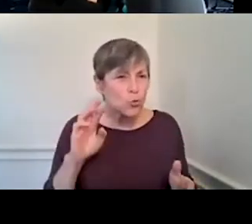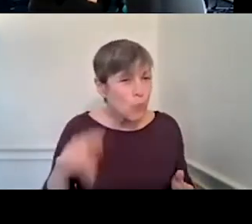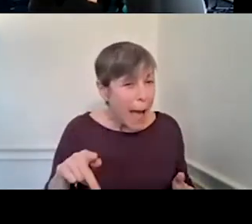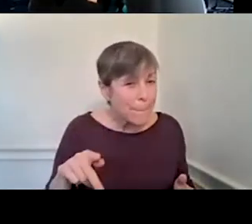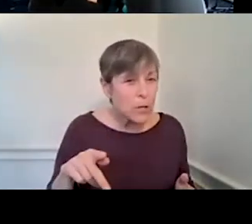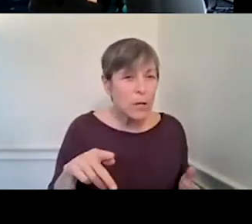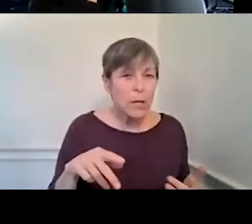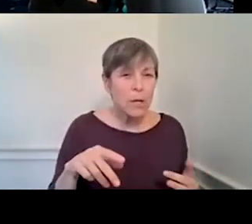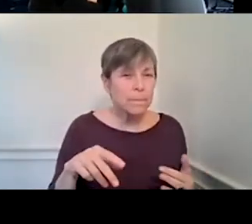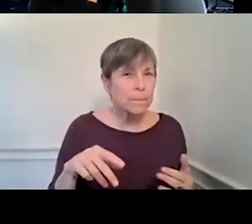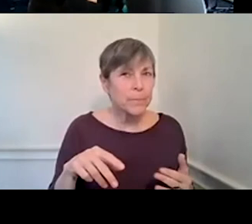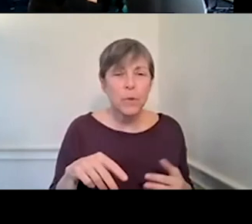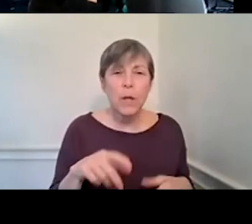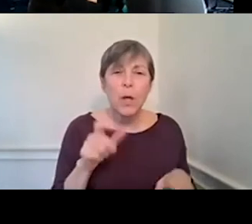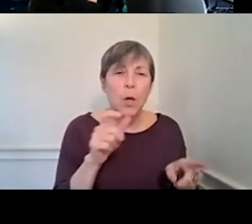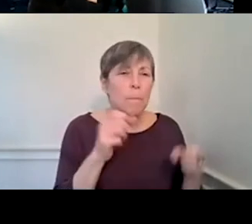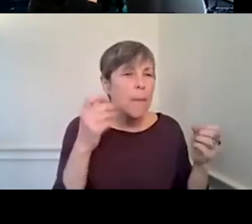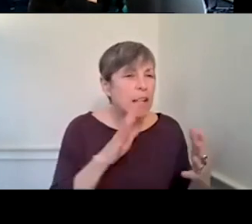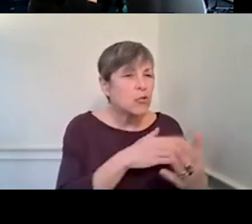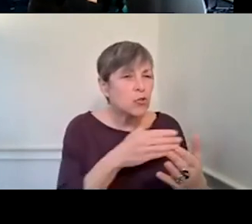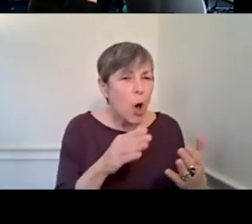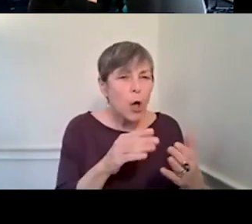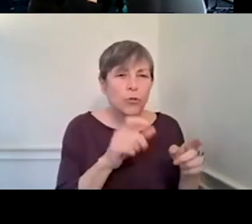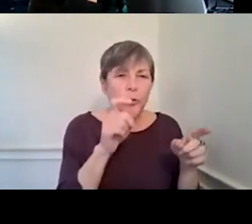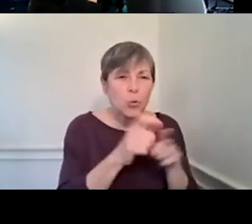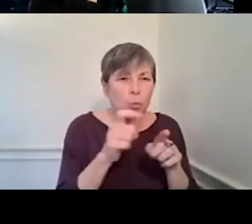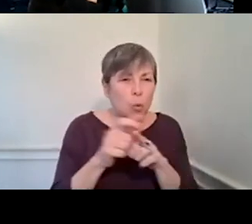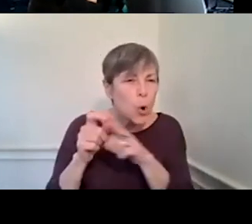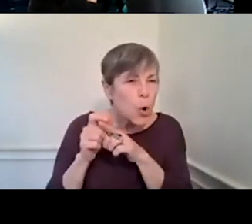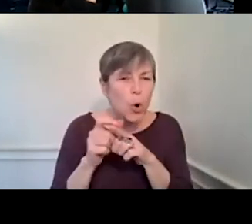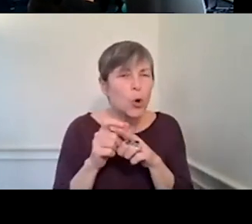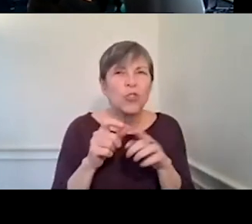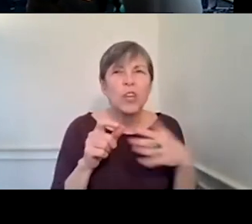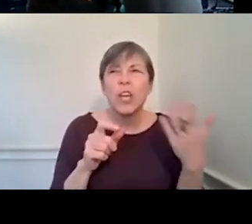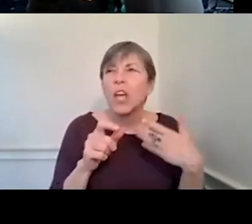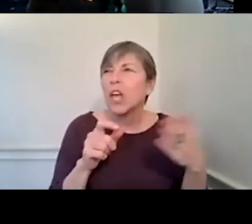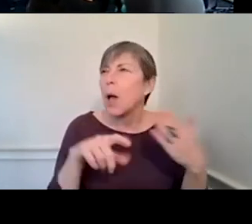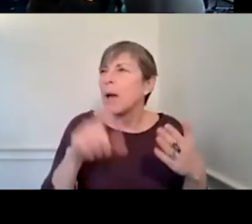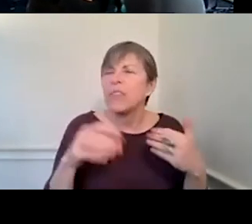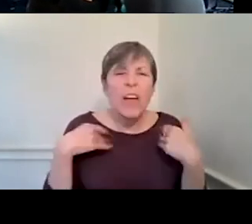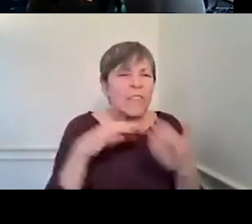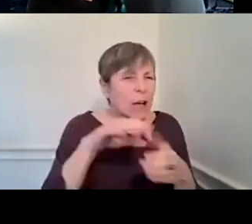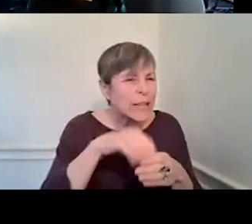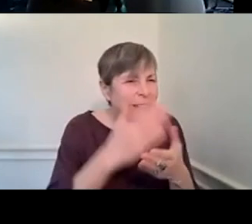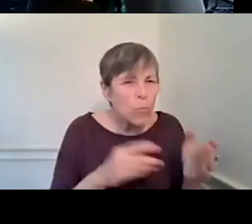be words in some of these songs where they mention accounting. I want to be cool with these guys.